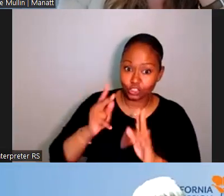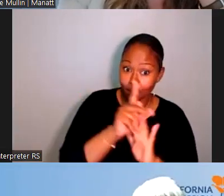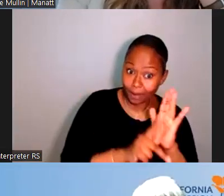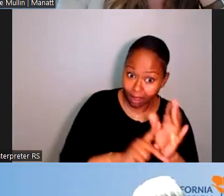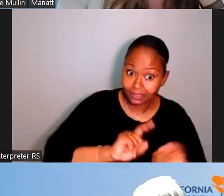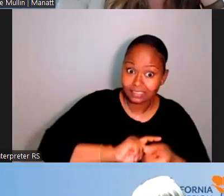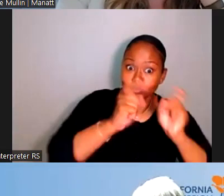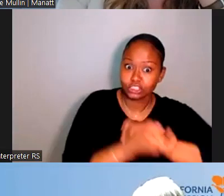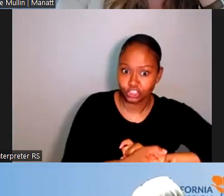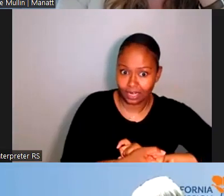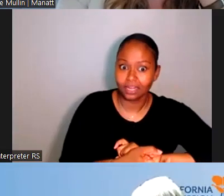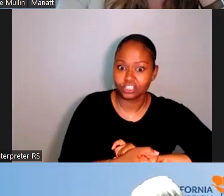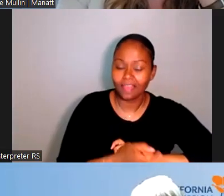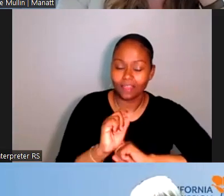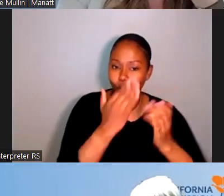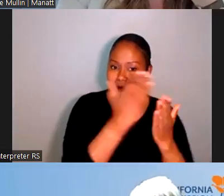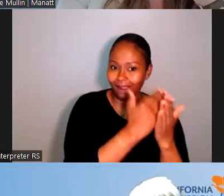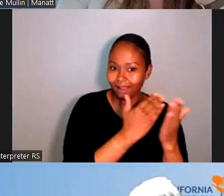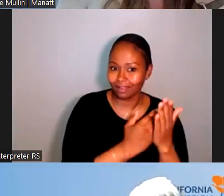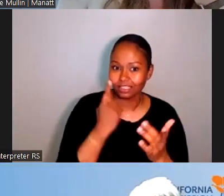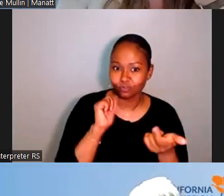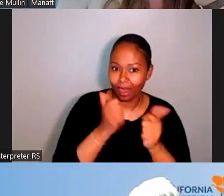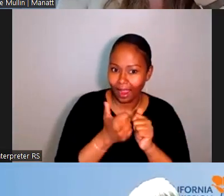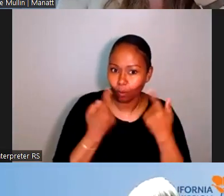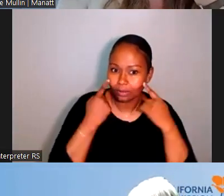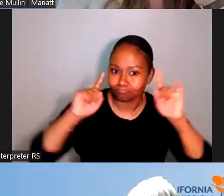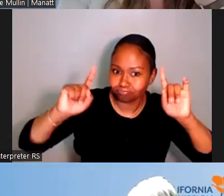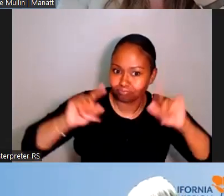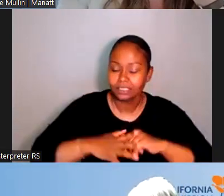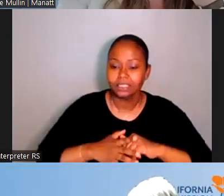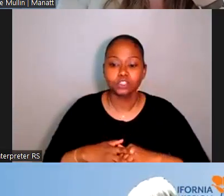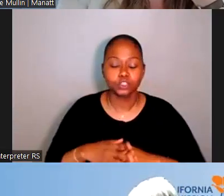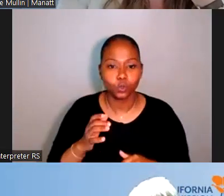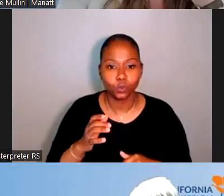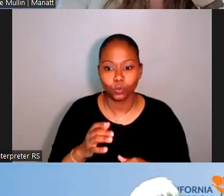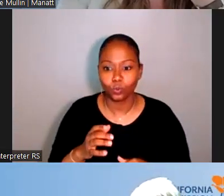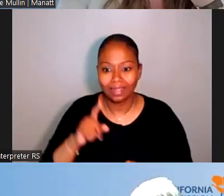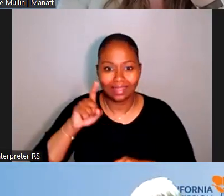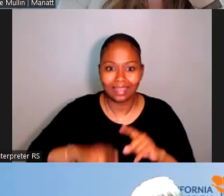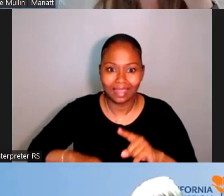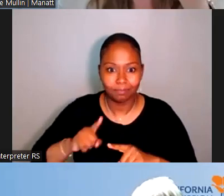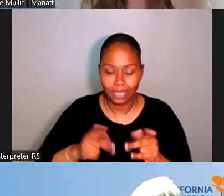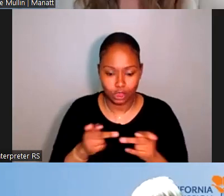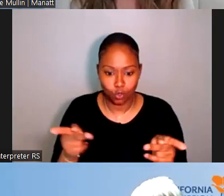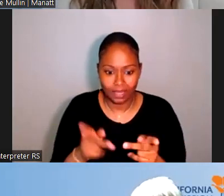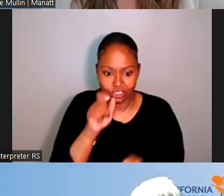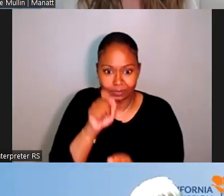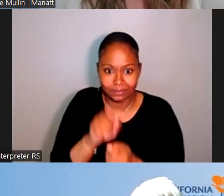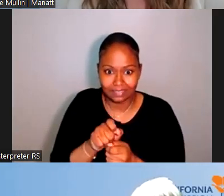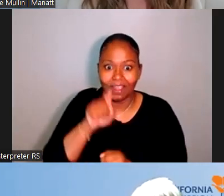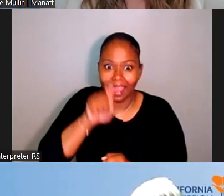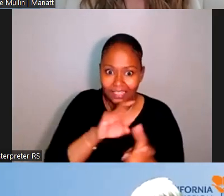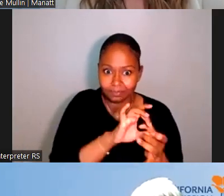make that happen. So I think it just goes back to the comment. It can't be a location specific. It has to tie back